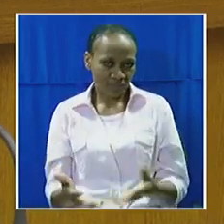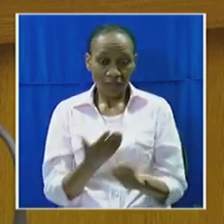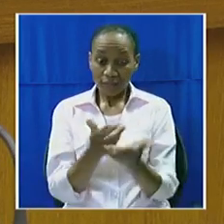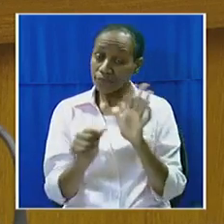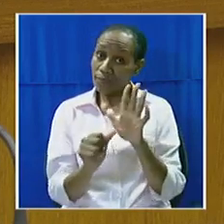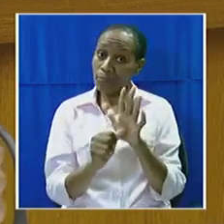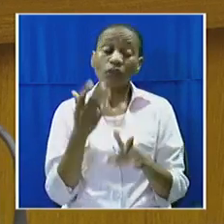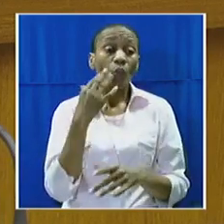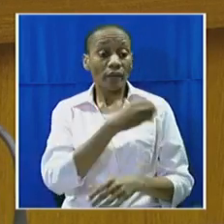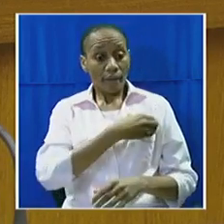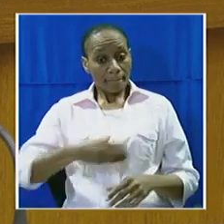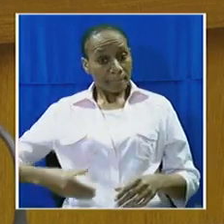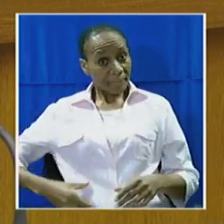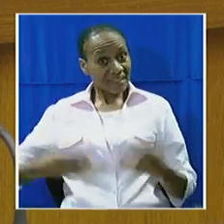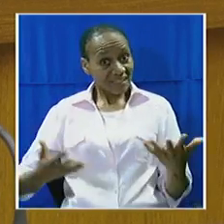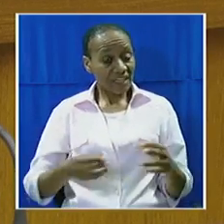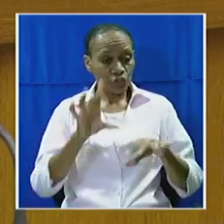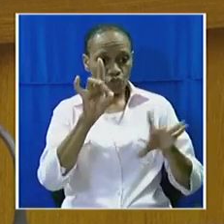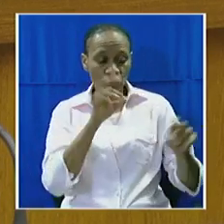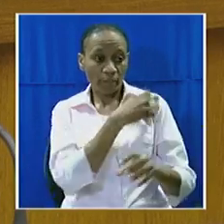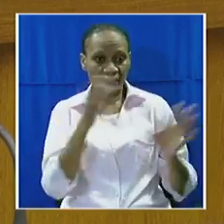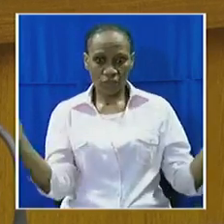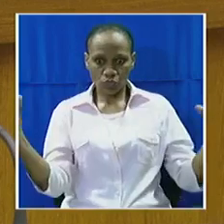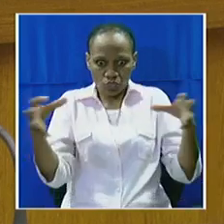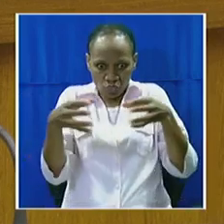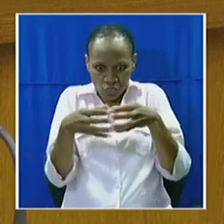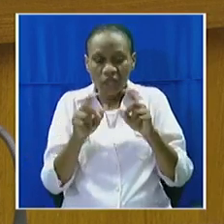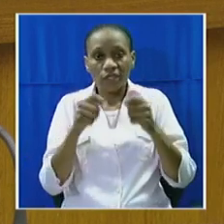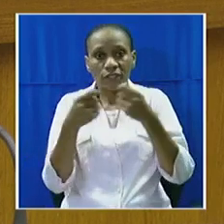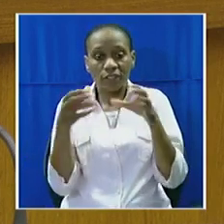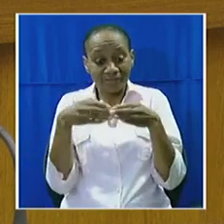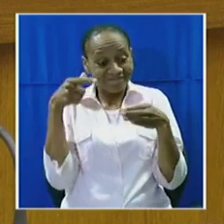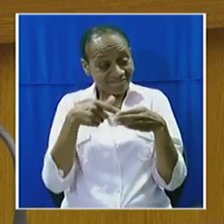when the President convenes an interministerial task team that decides